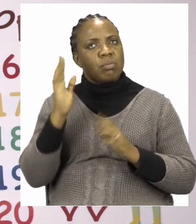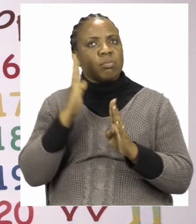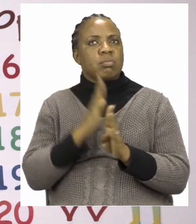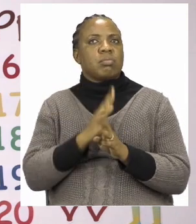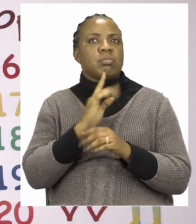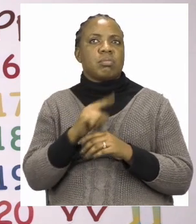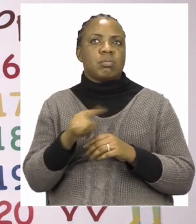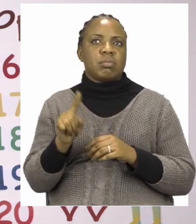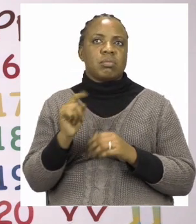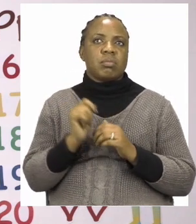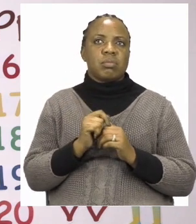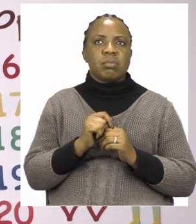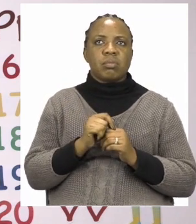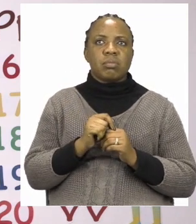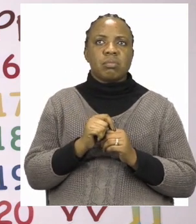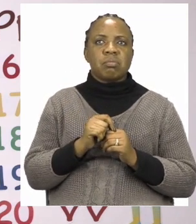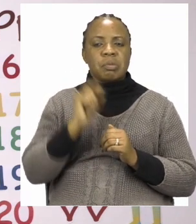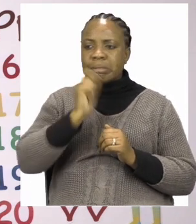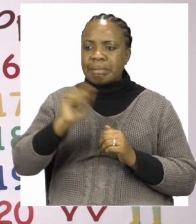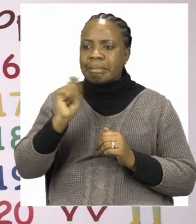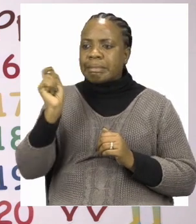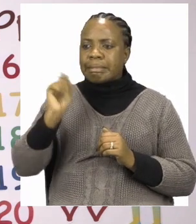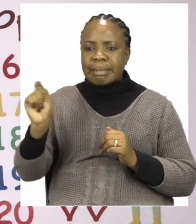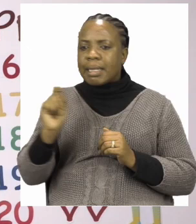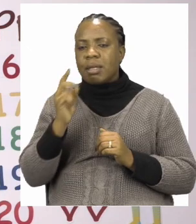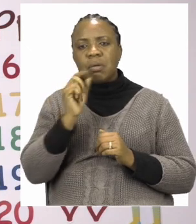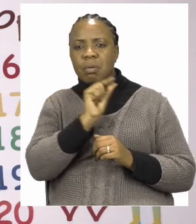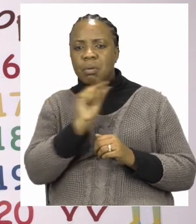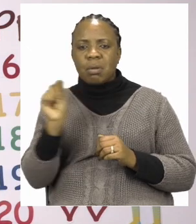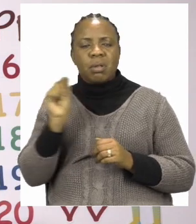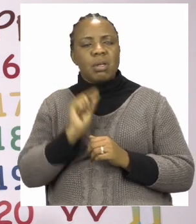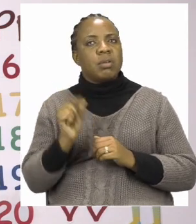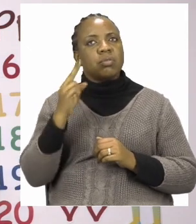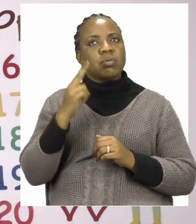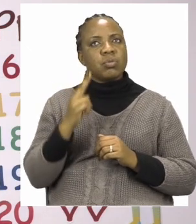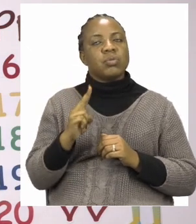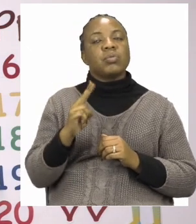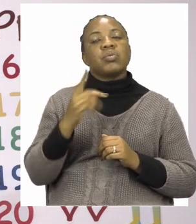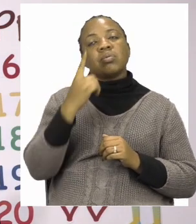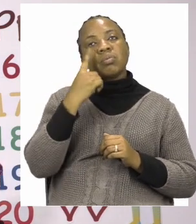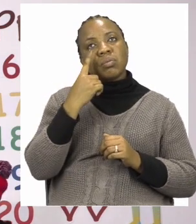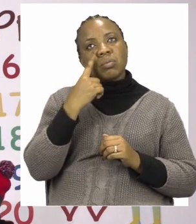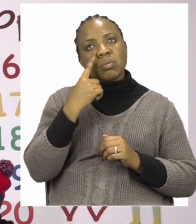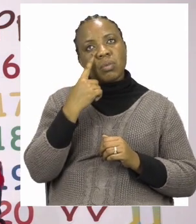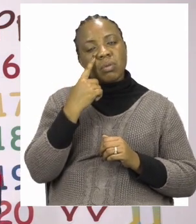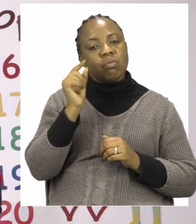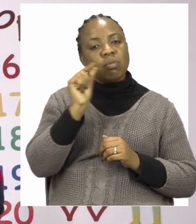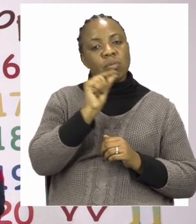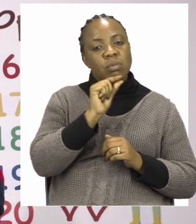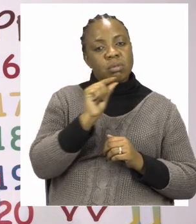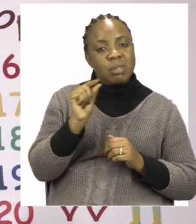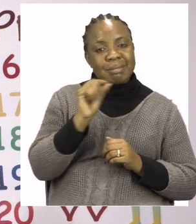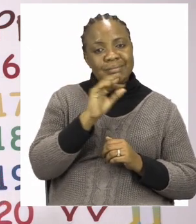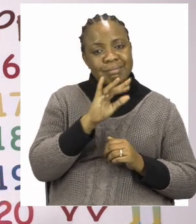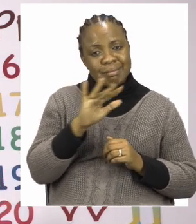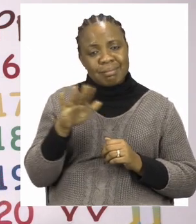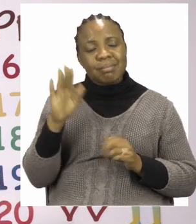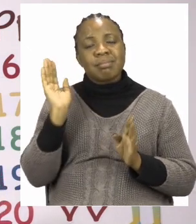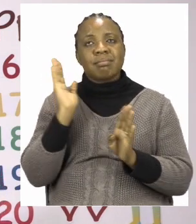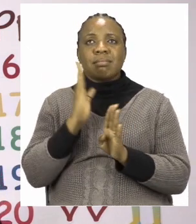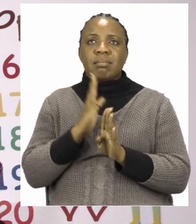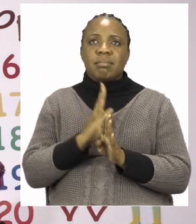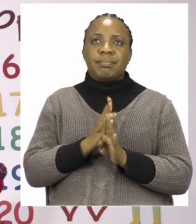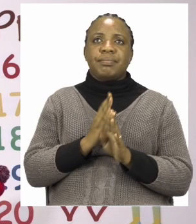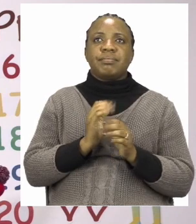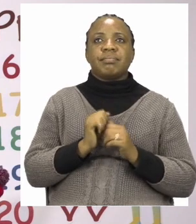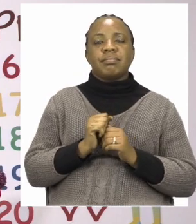it's not enough just to write our sentences. We need to make sure that we spell the words we are given